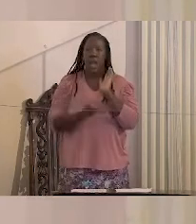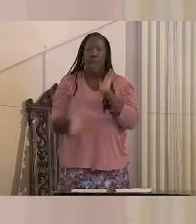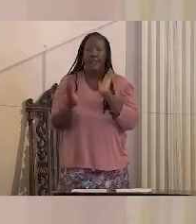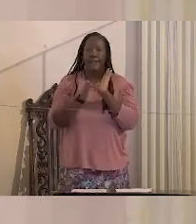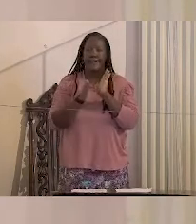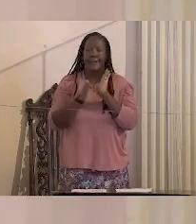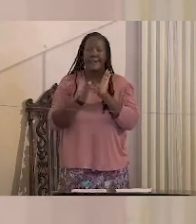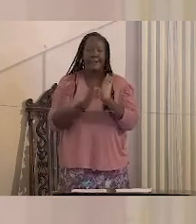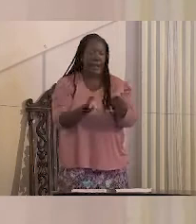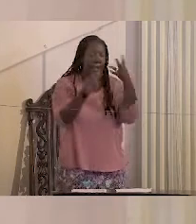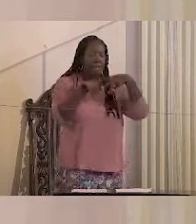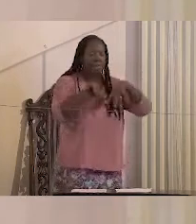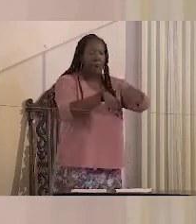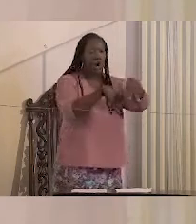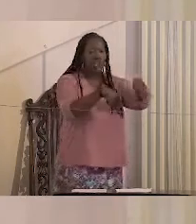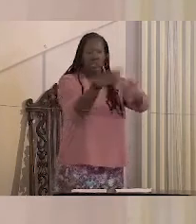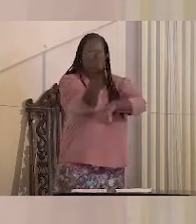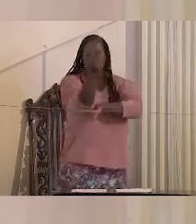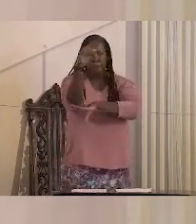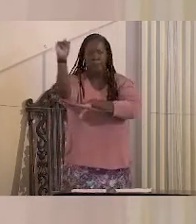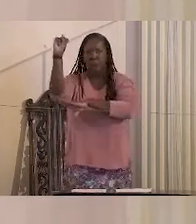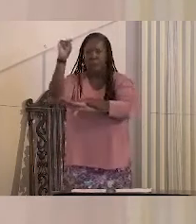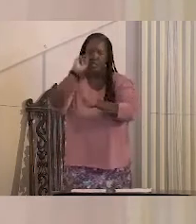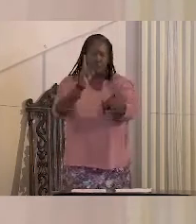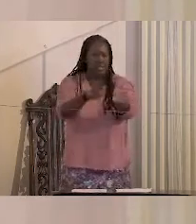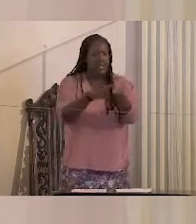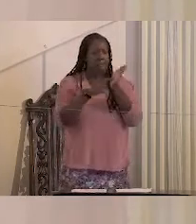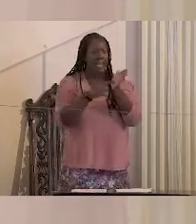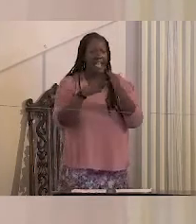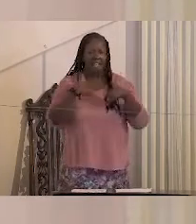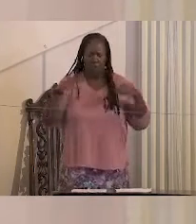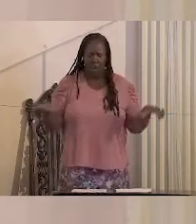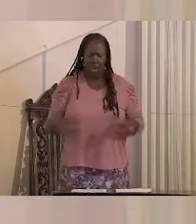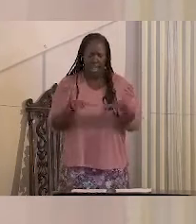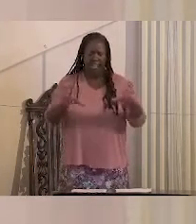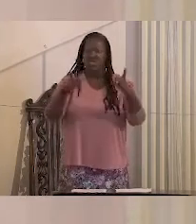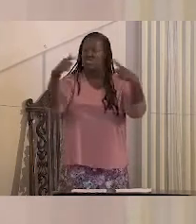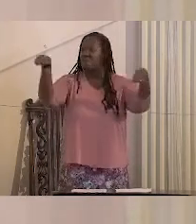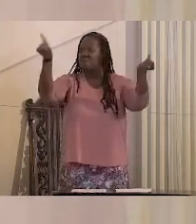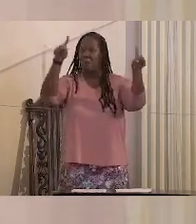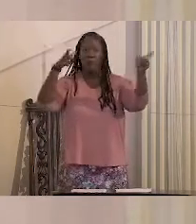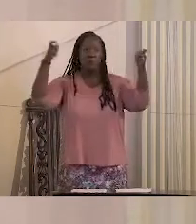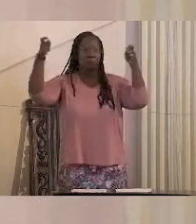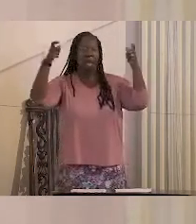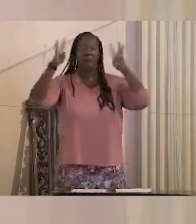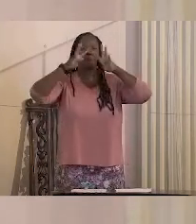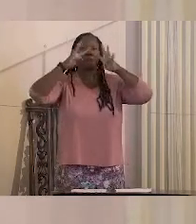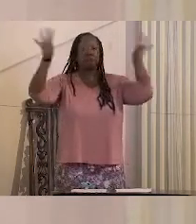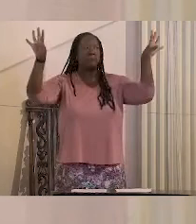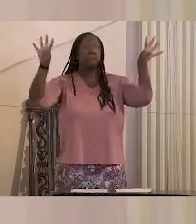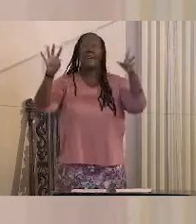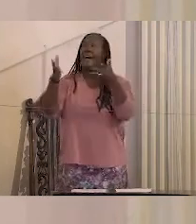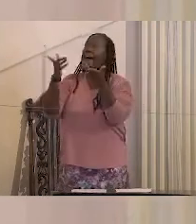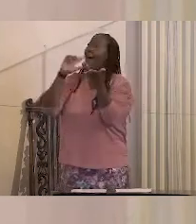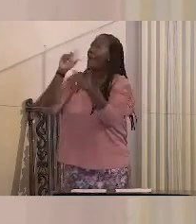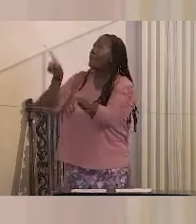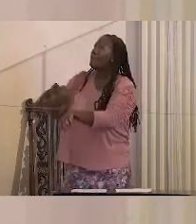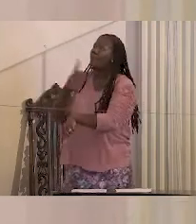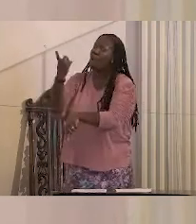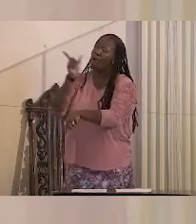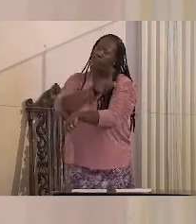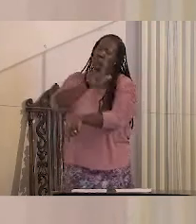Marches, protests, demands for action falling on deaf ears. How long, O Lord, must we endure